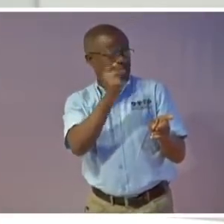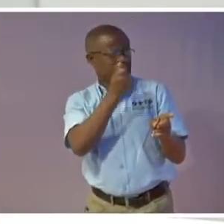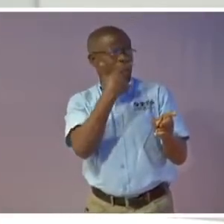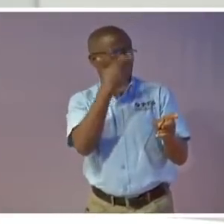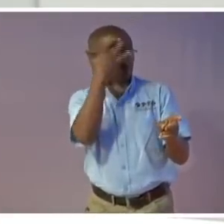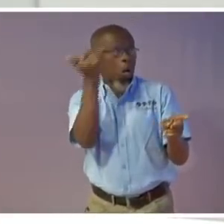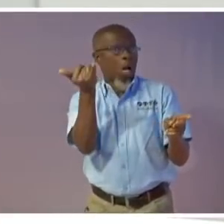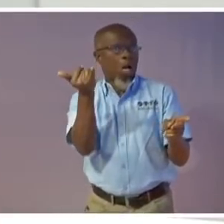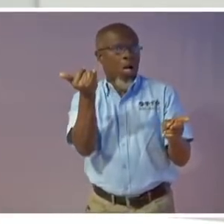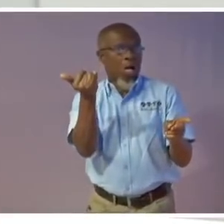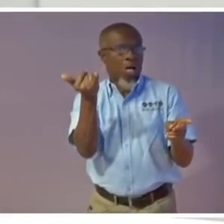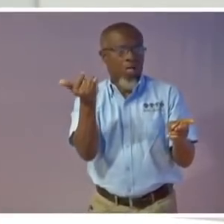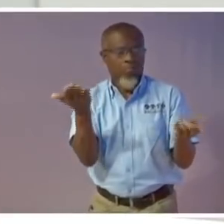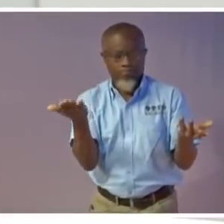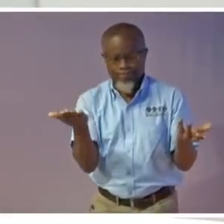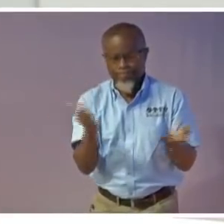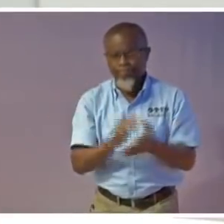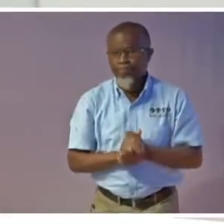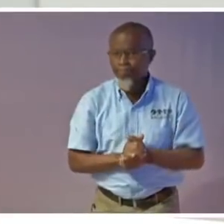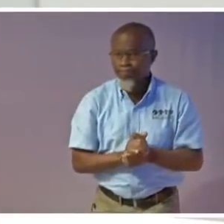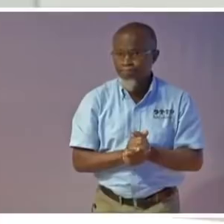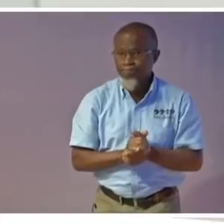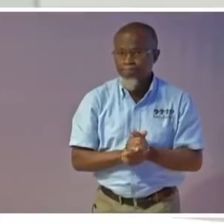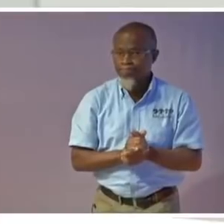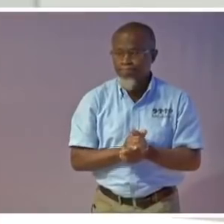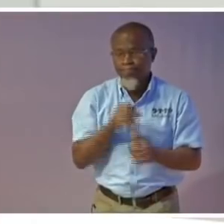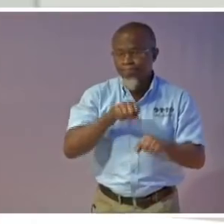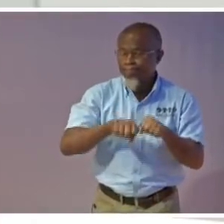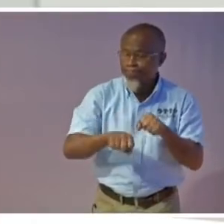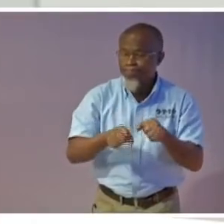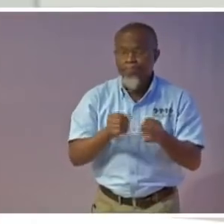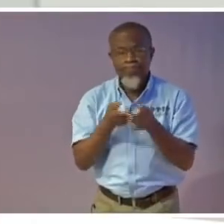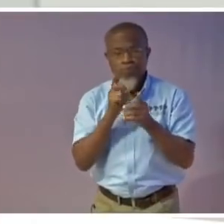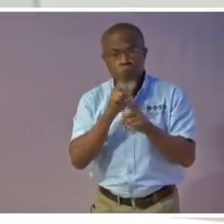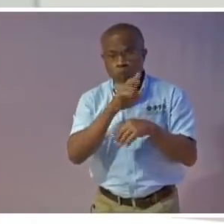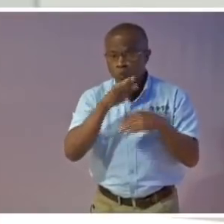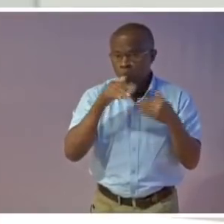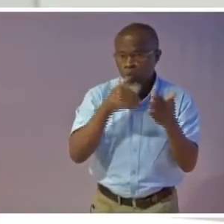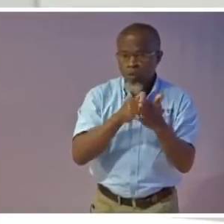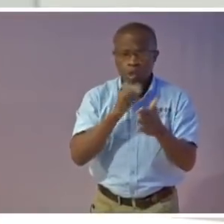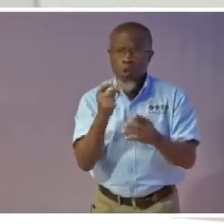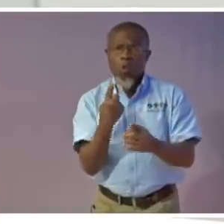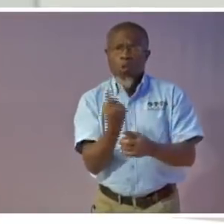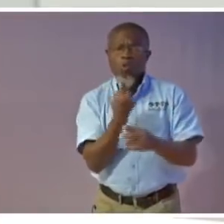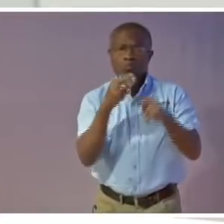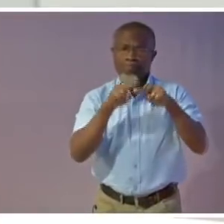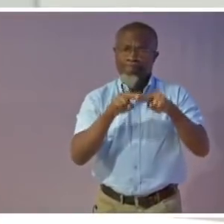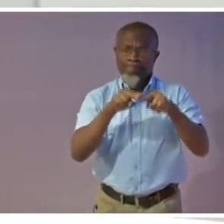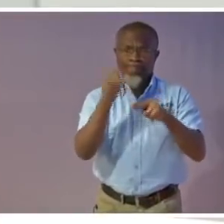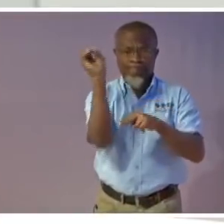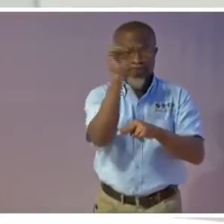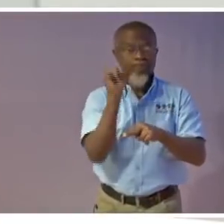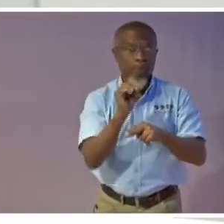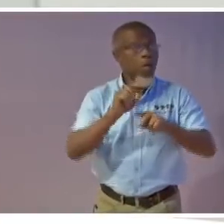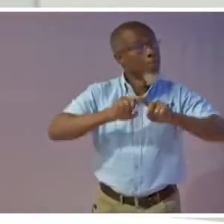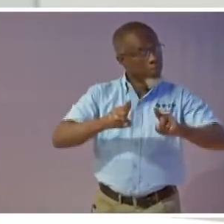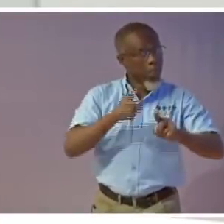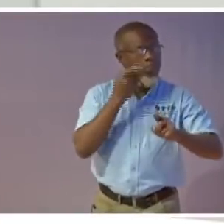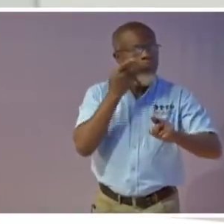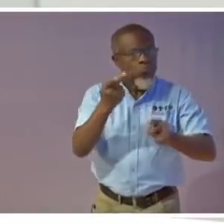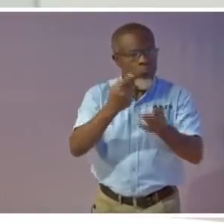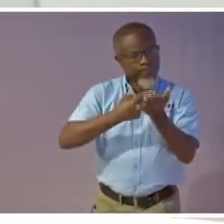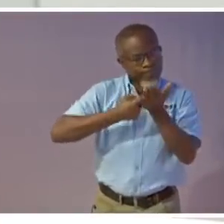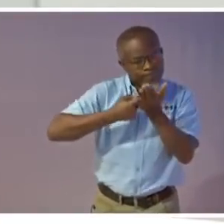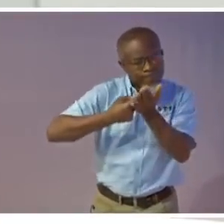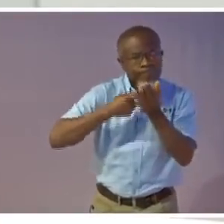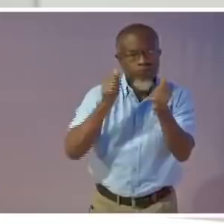So please, I'm speaking here not just based on statistics alone, but on the conversations that we have daily,